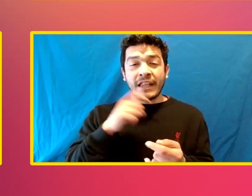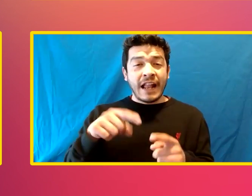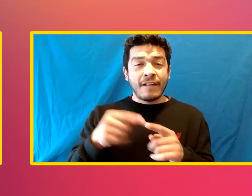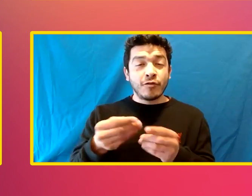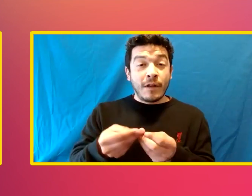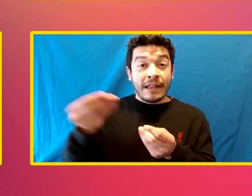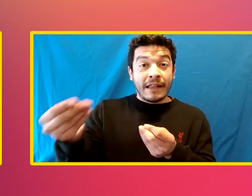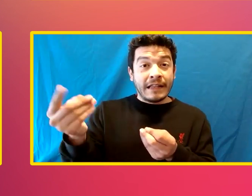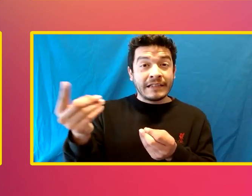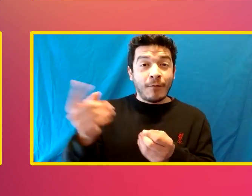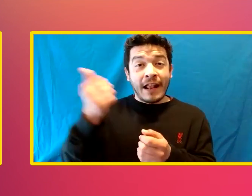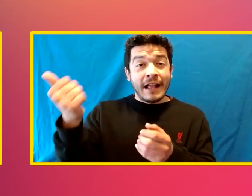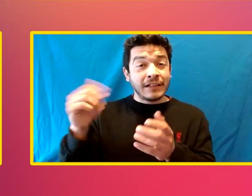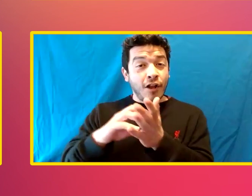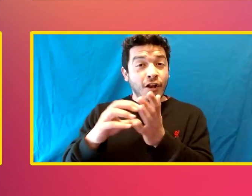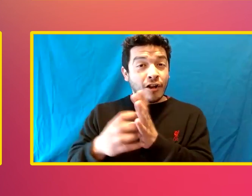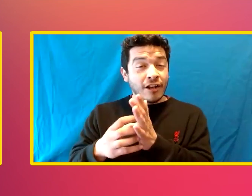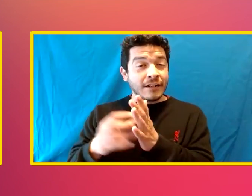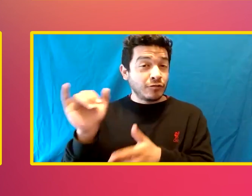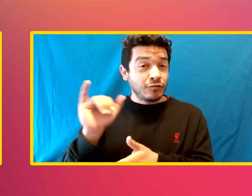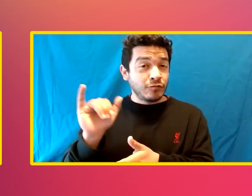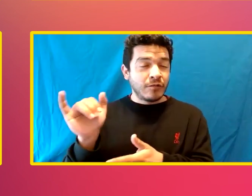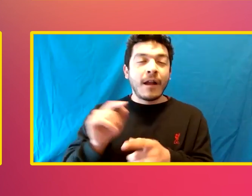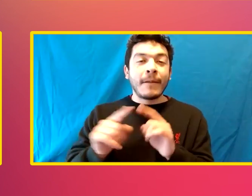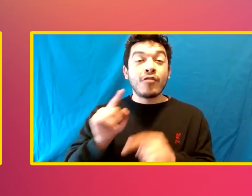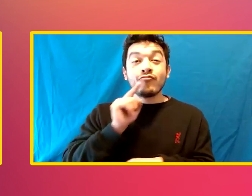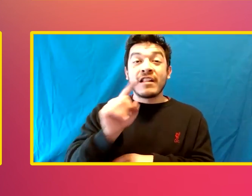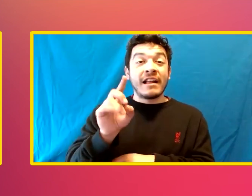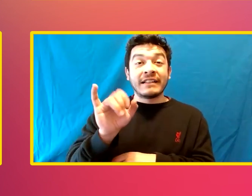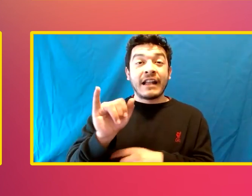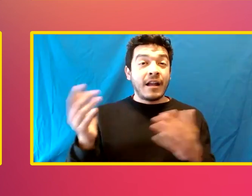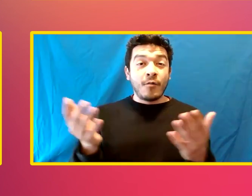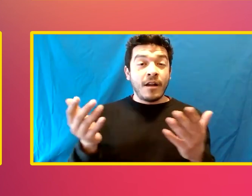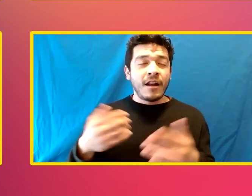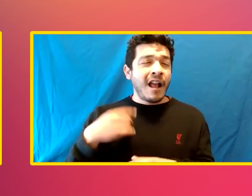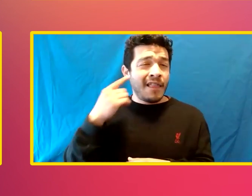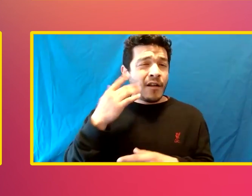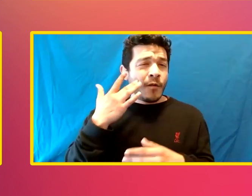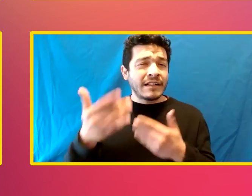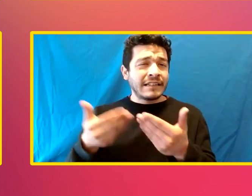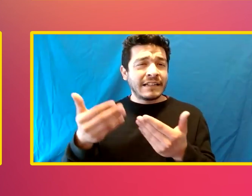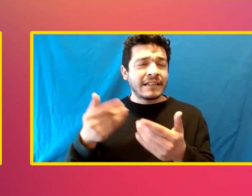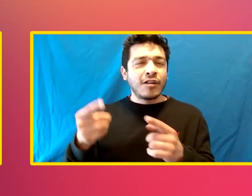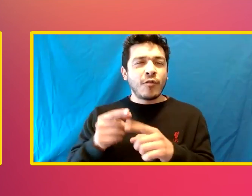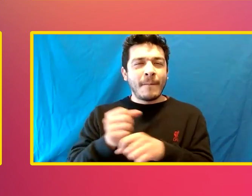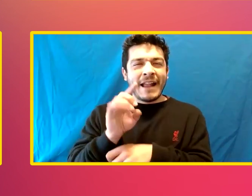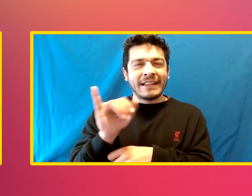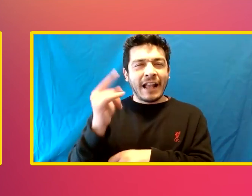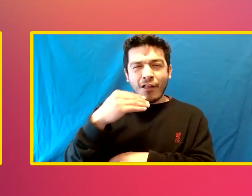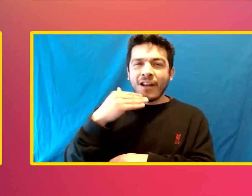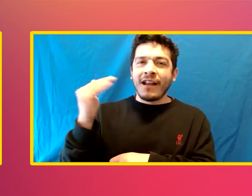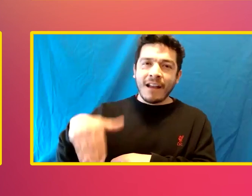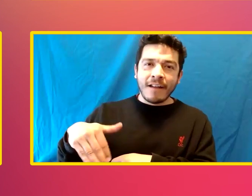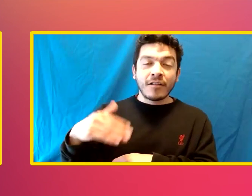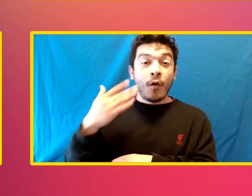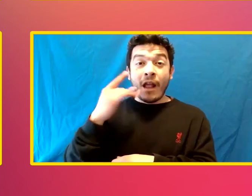someone else a cookie as well, right? But really, DEI, I think why it's so easy to villainize DEI because it's